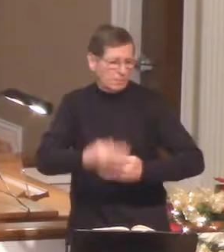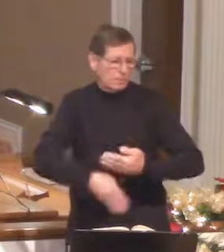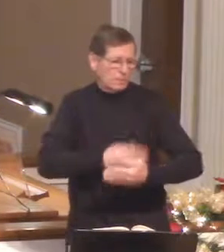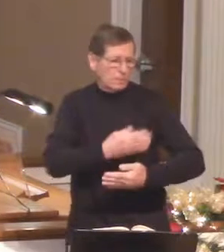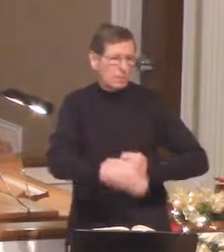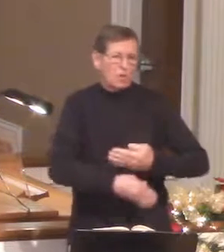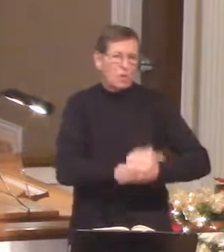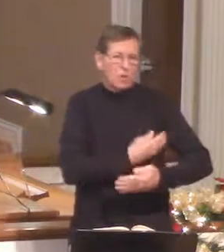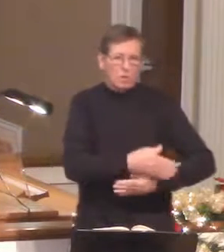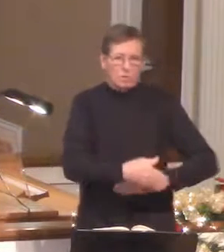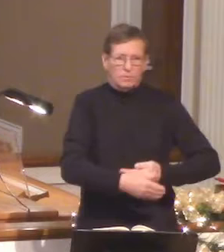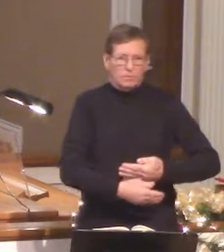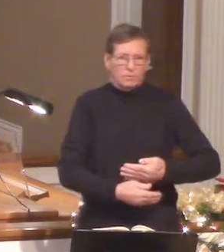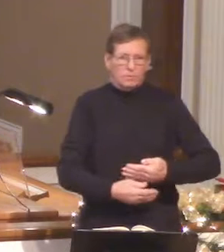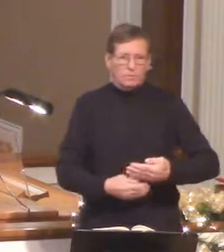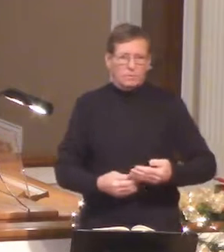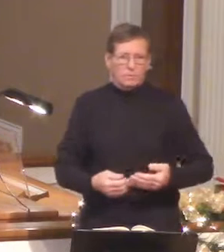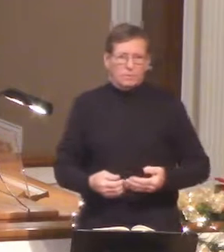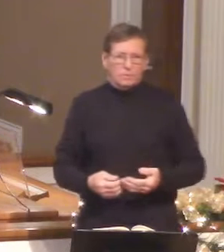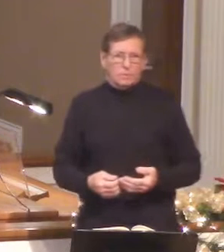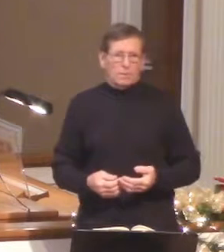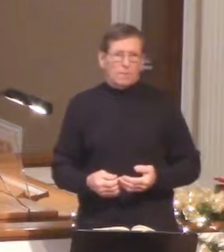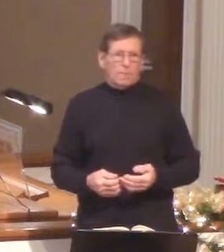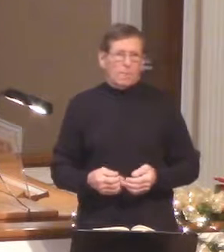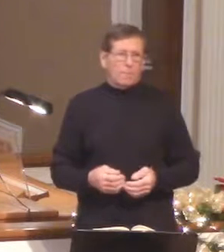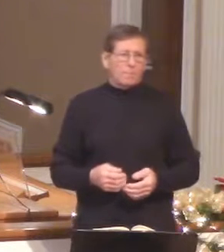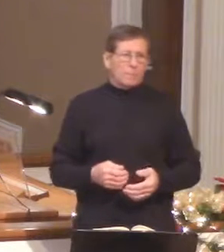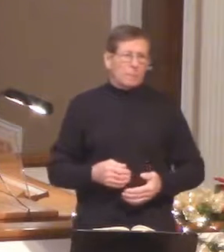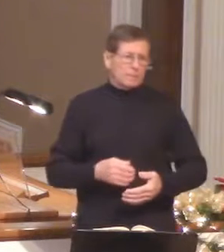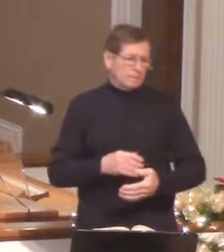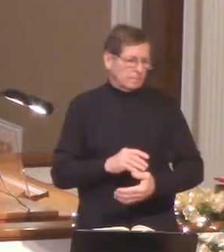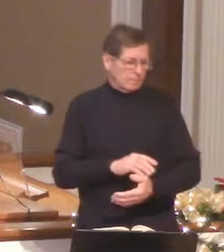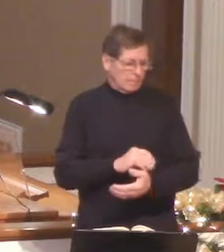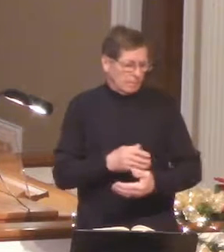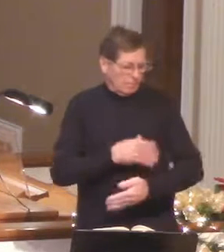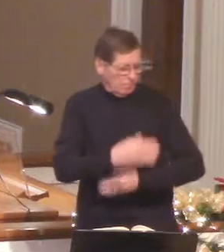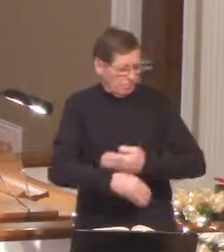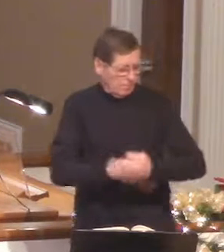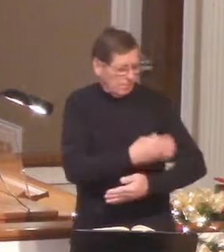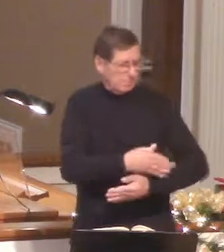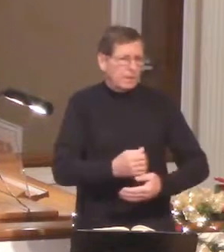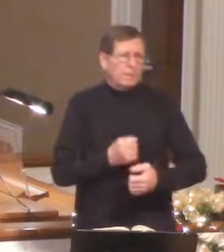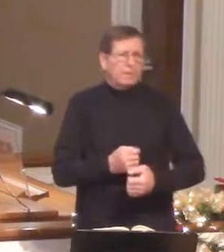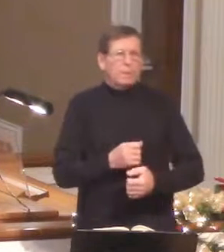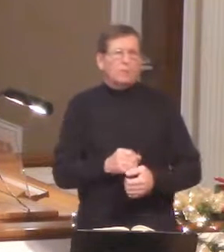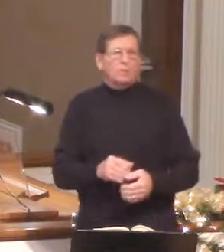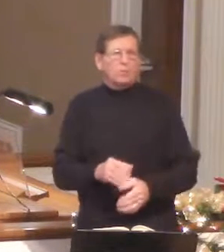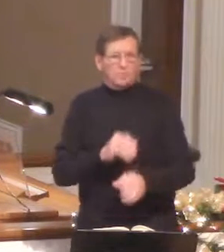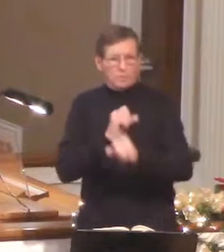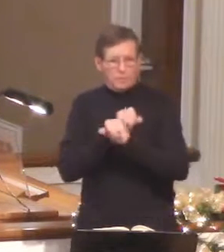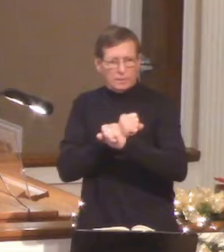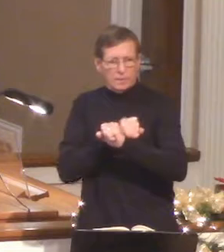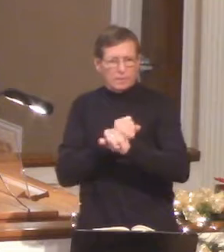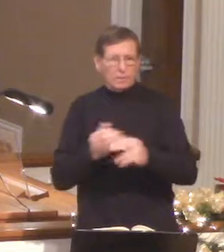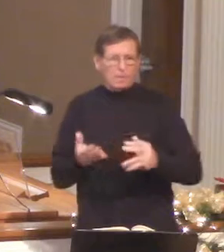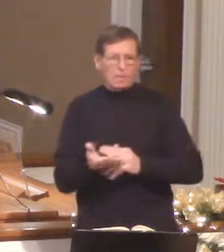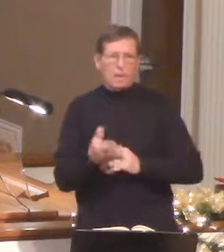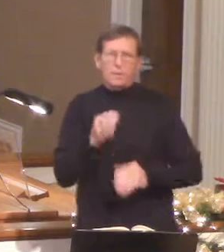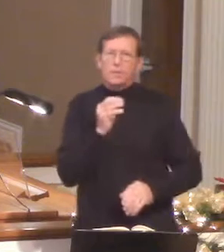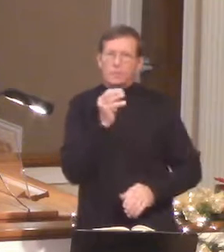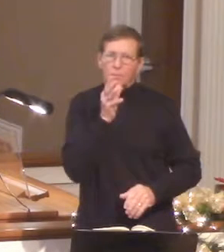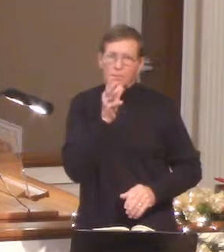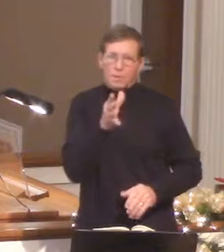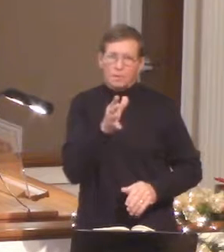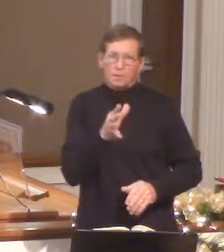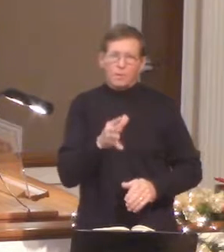cloths. He was swaddled, wrapped up tight to protect him by his mother. That's